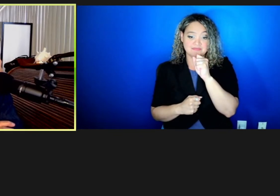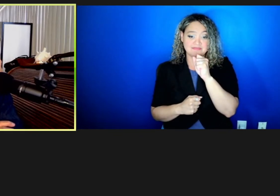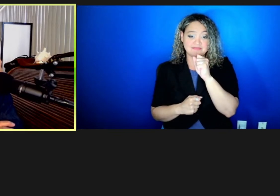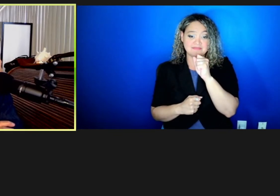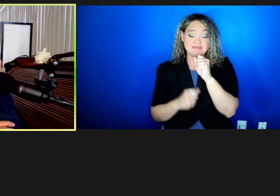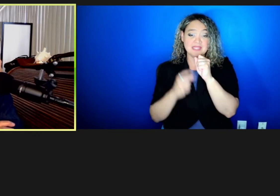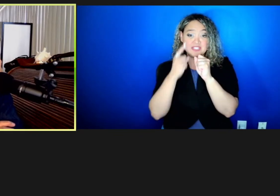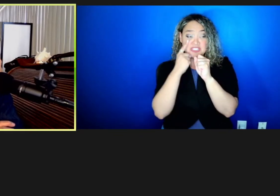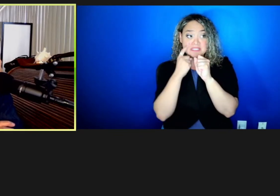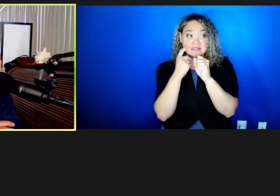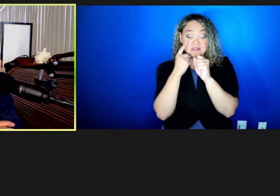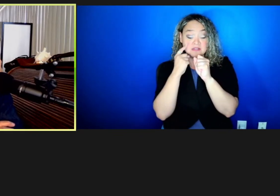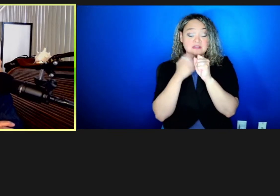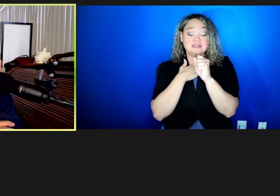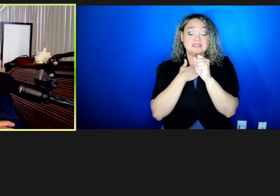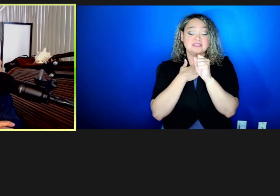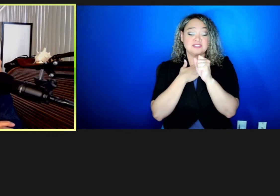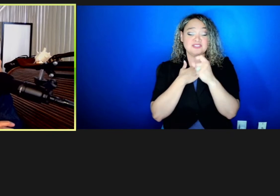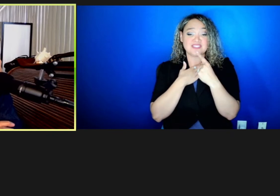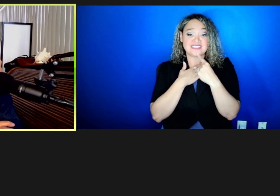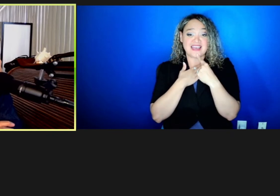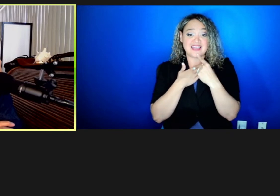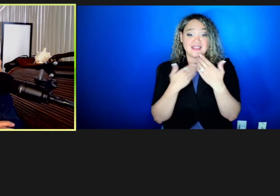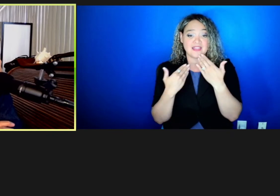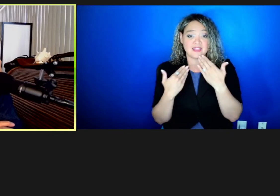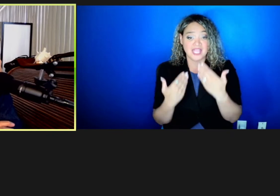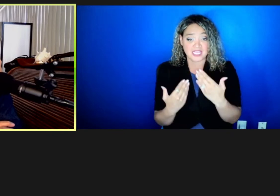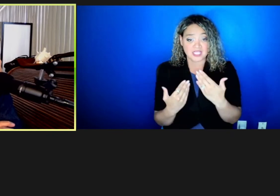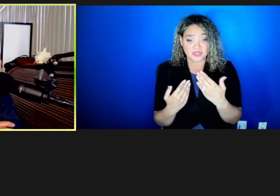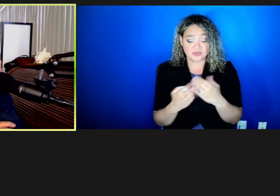back tears, she whispered, "Thank you."